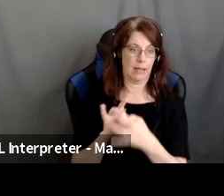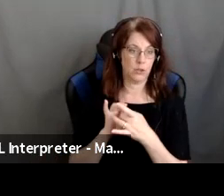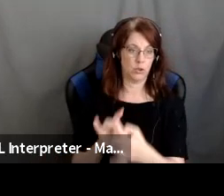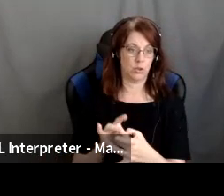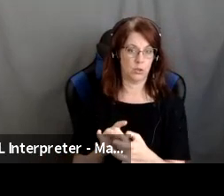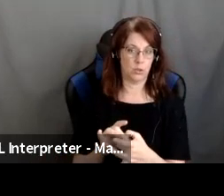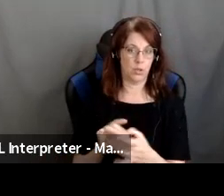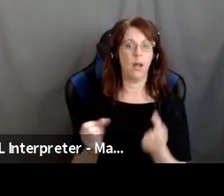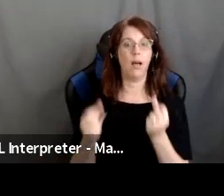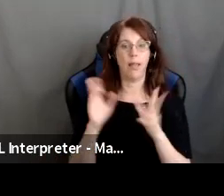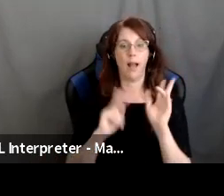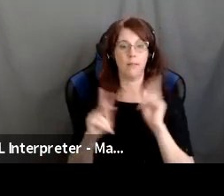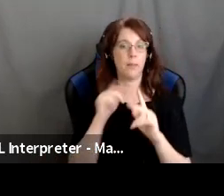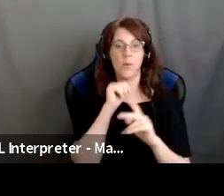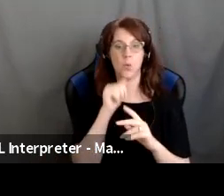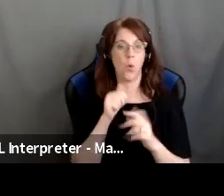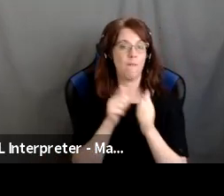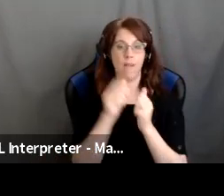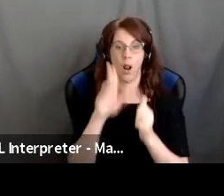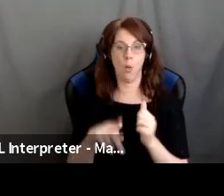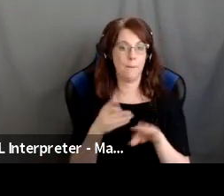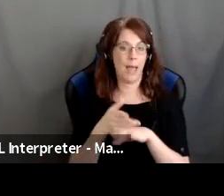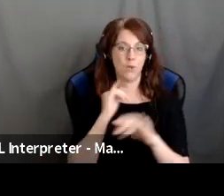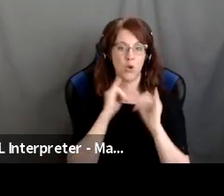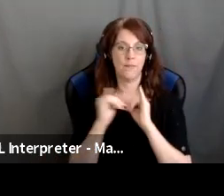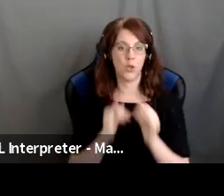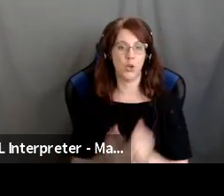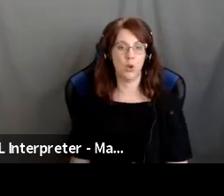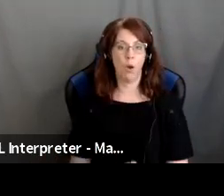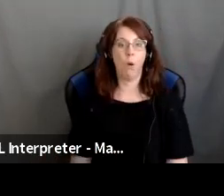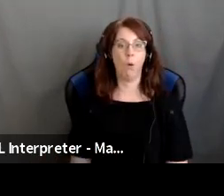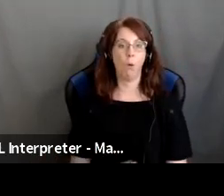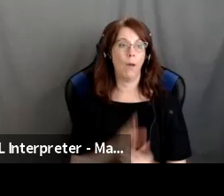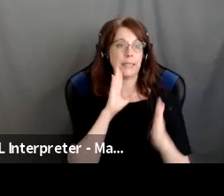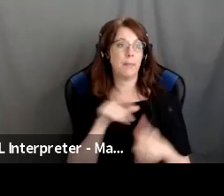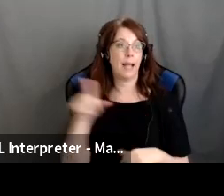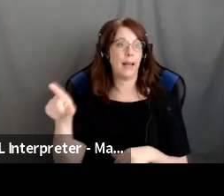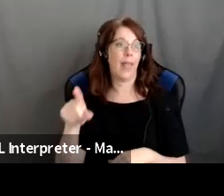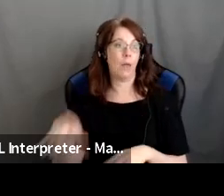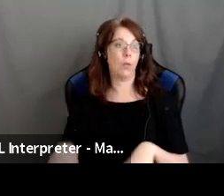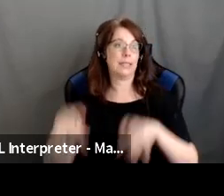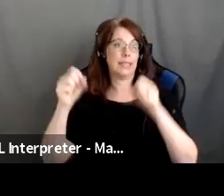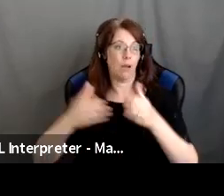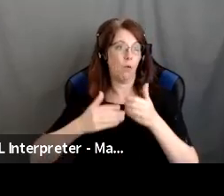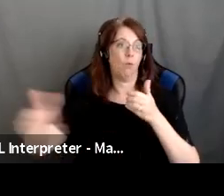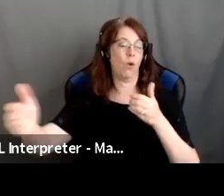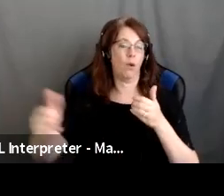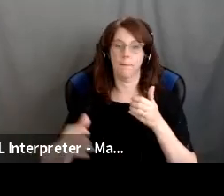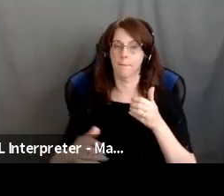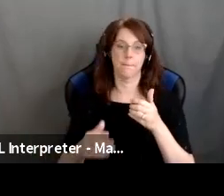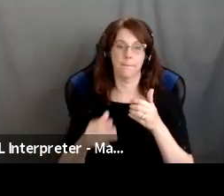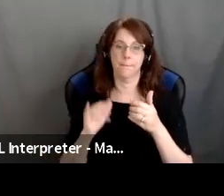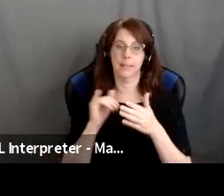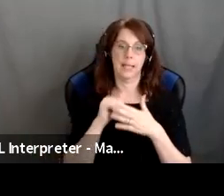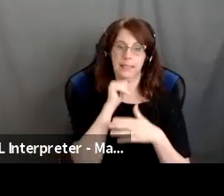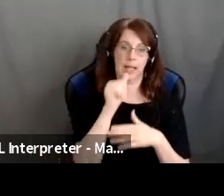a lot of people don't follow up after interviews. They just kind of expect the employer to take it from there. And that is not how it should